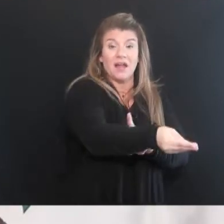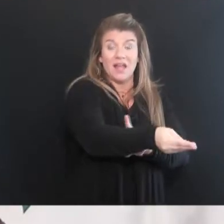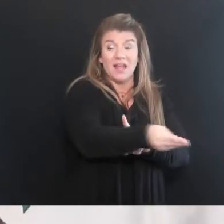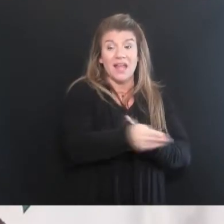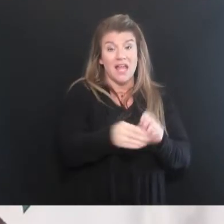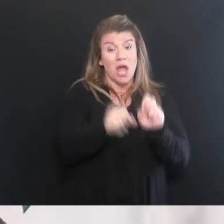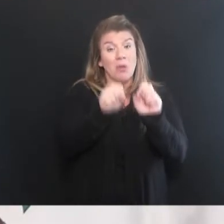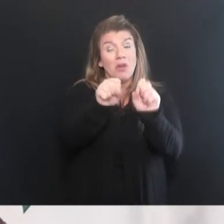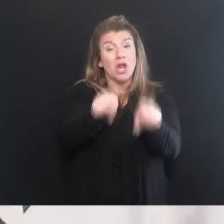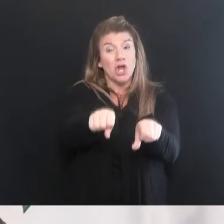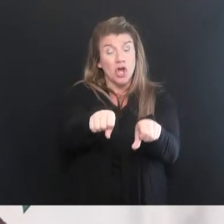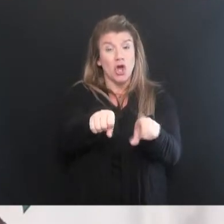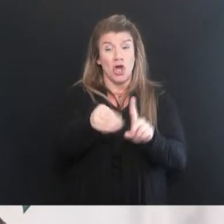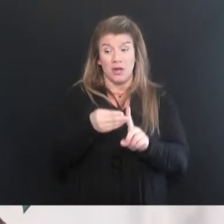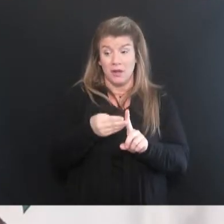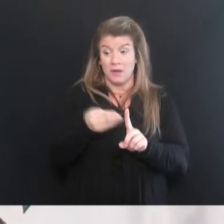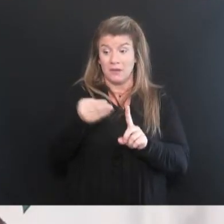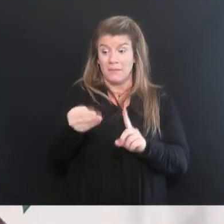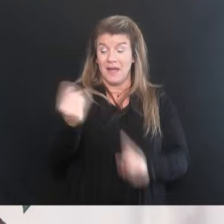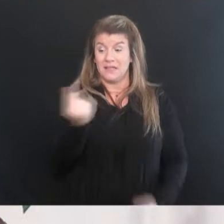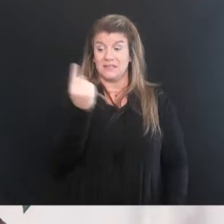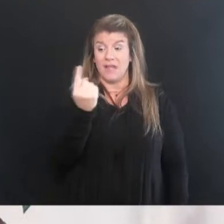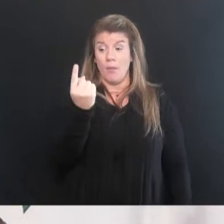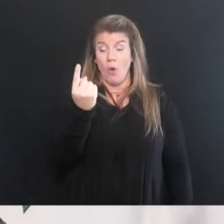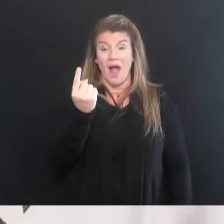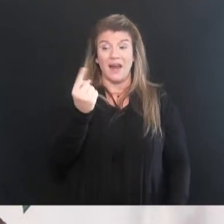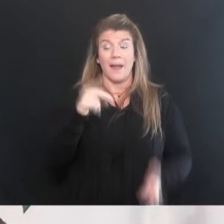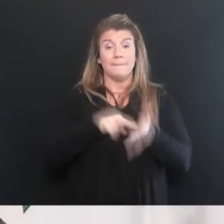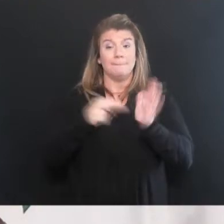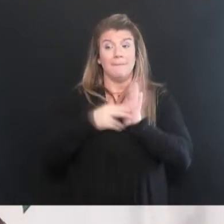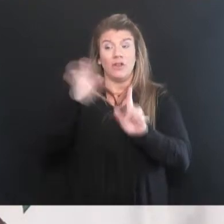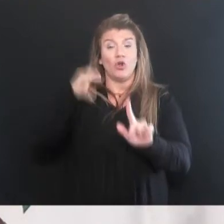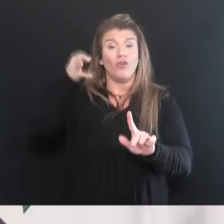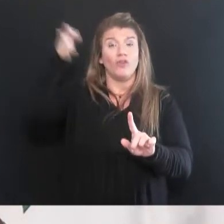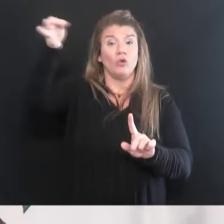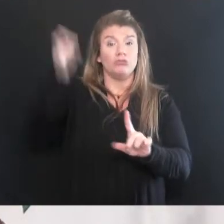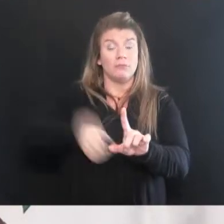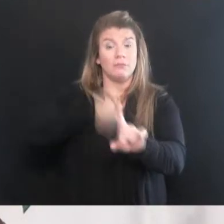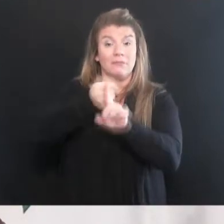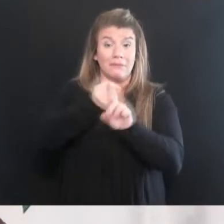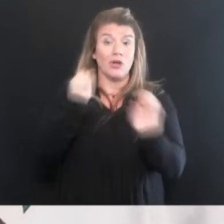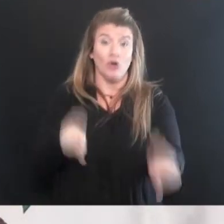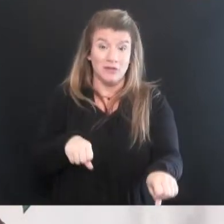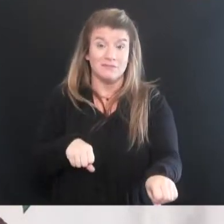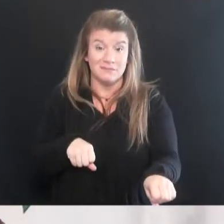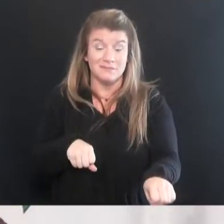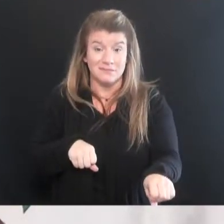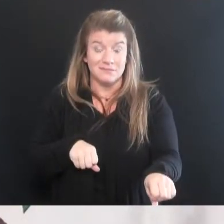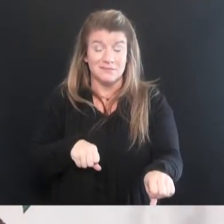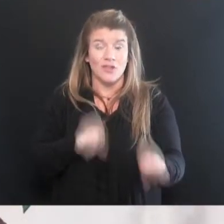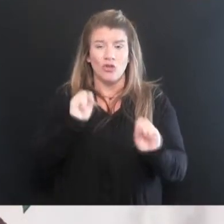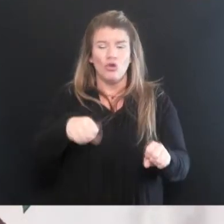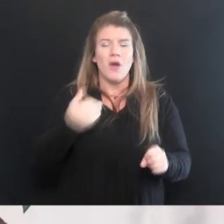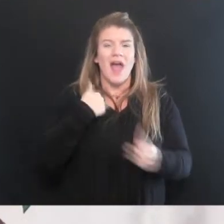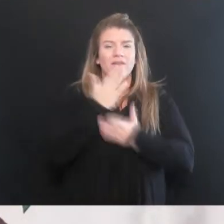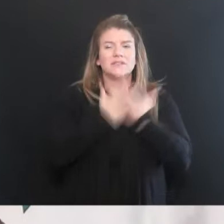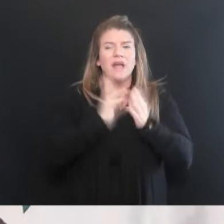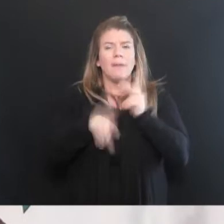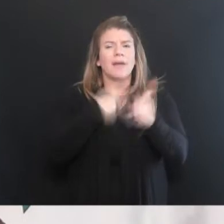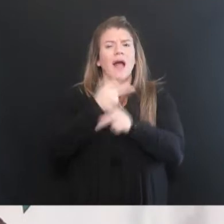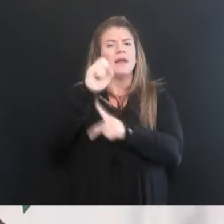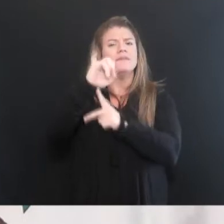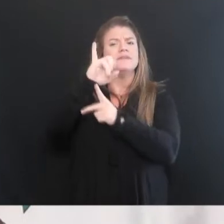level of side effect, and I don't scare anybody. All I do is tell you the truth. It could turn up with some level of side effect that